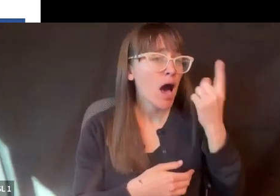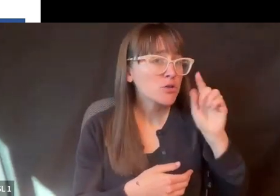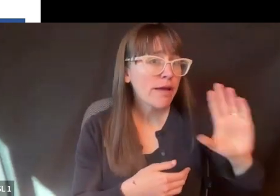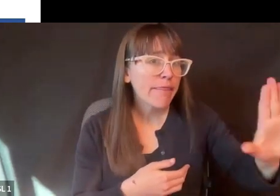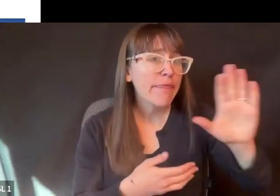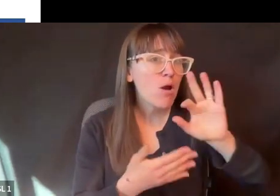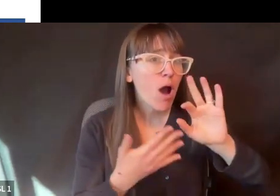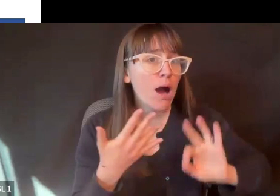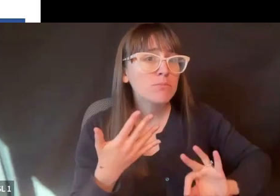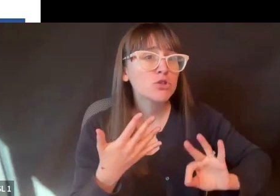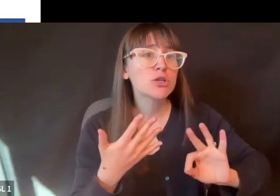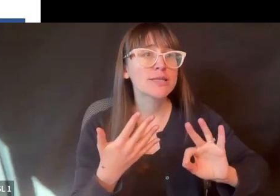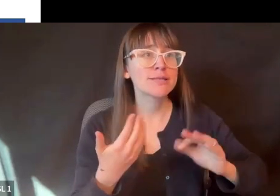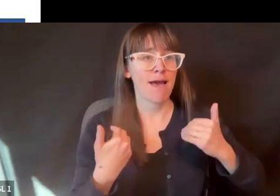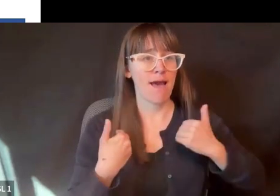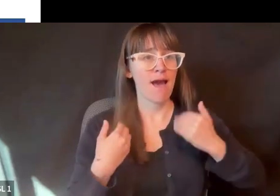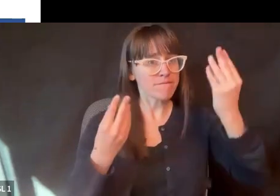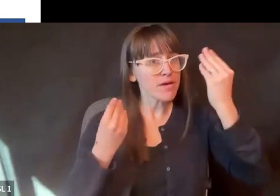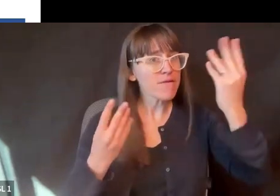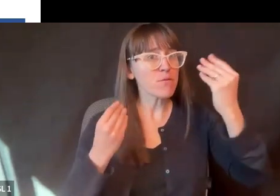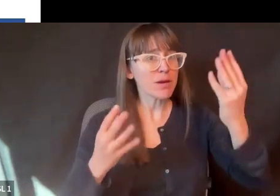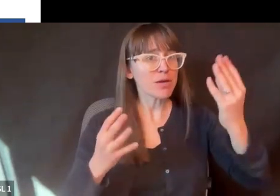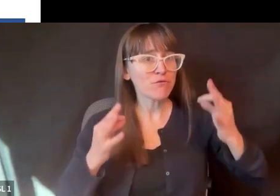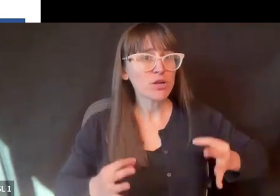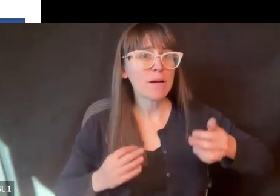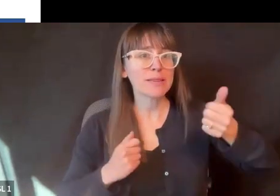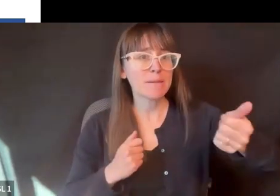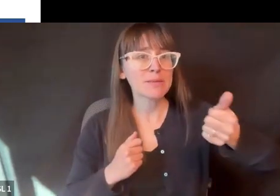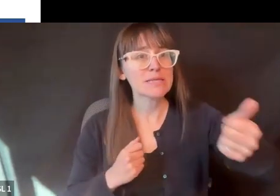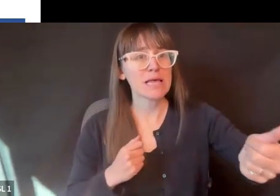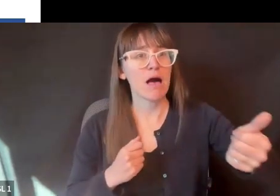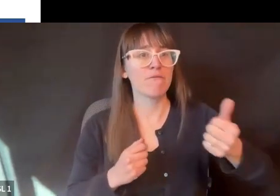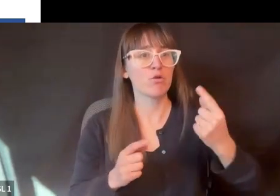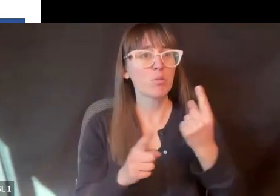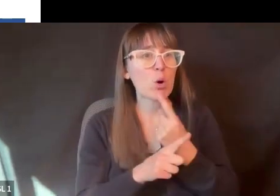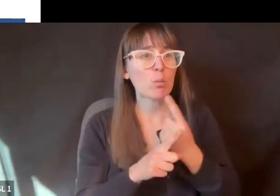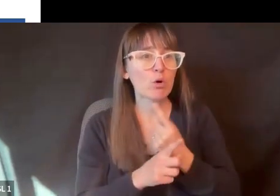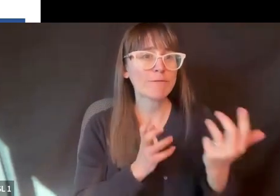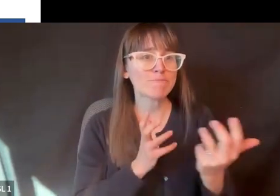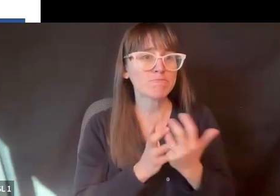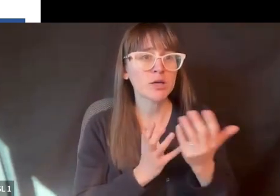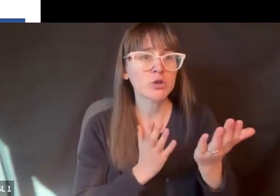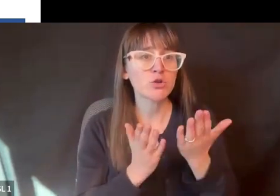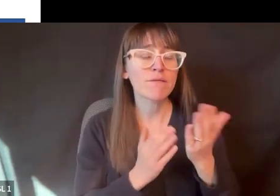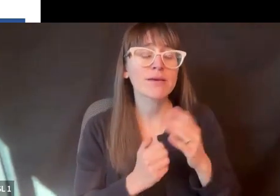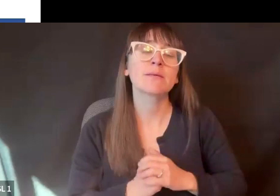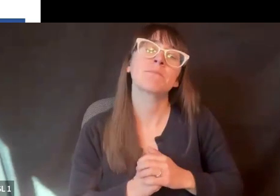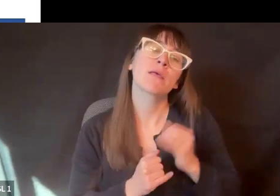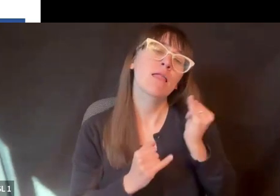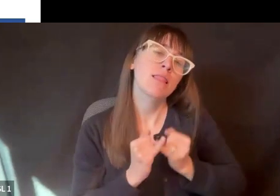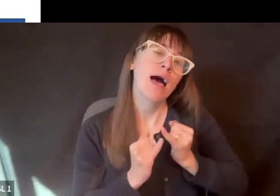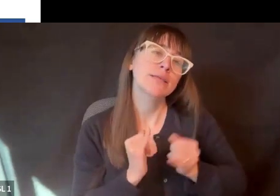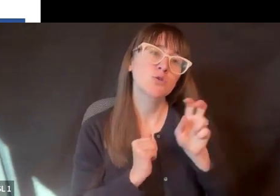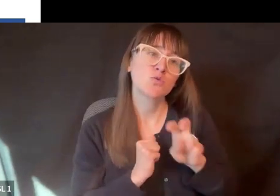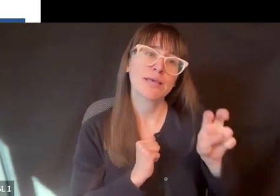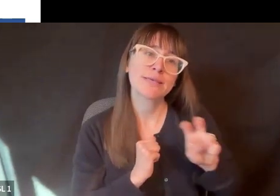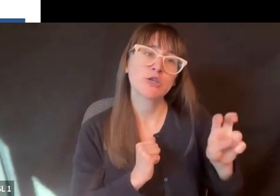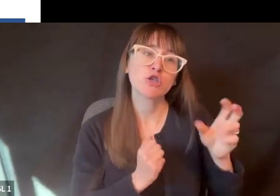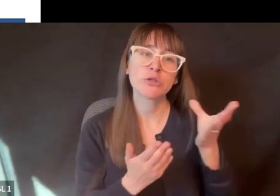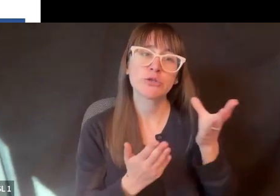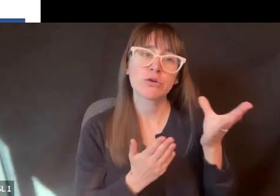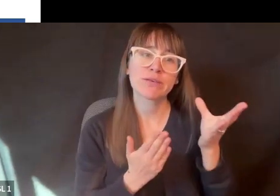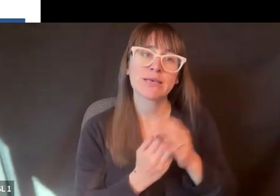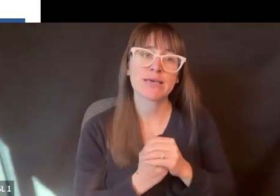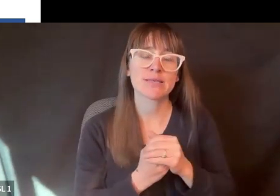to understand what their options are and to be able to make informed decisions about the services that they're going to access. And then lastly is transition